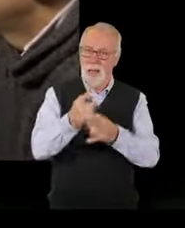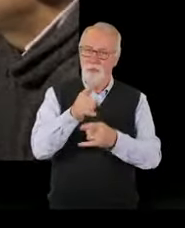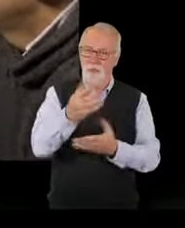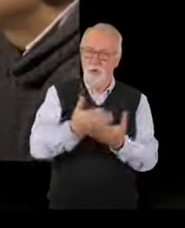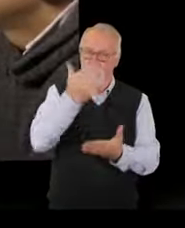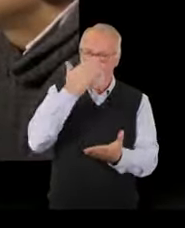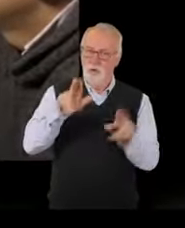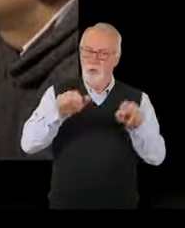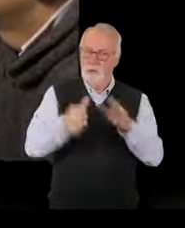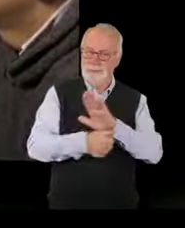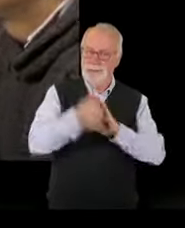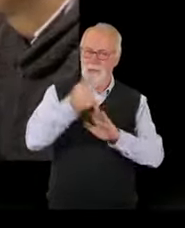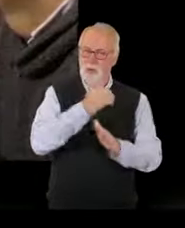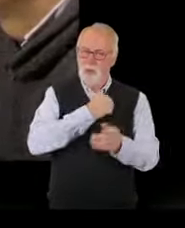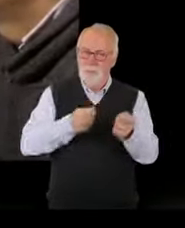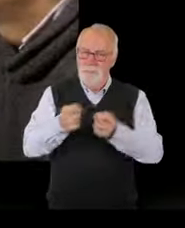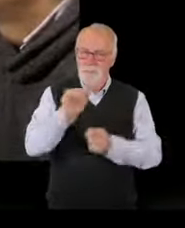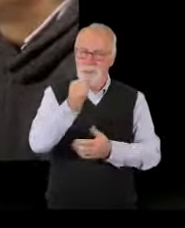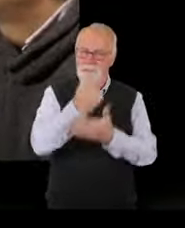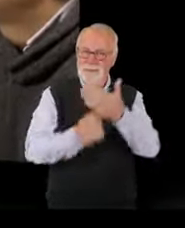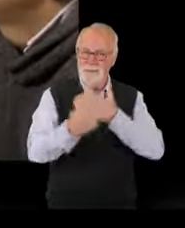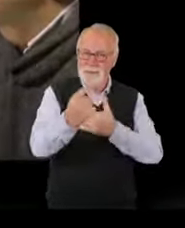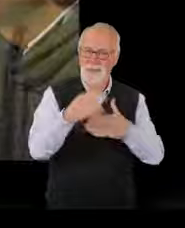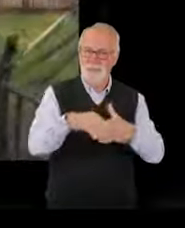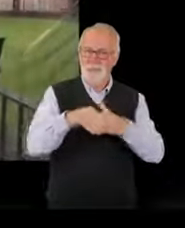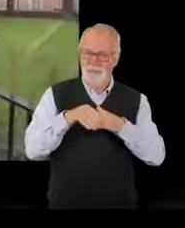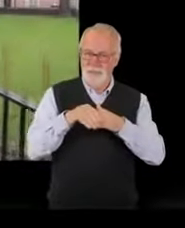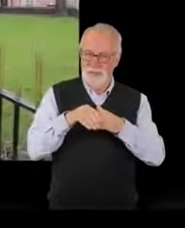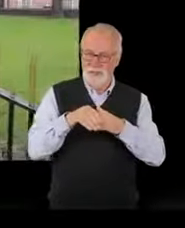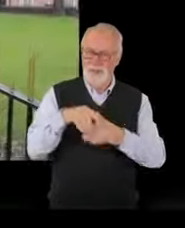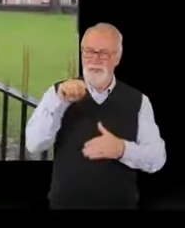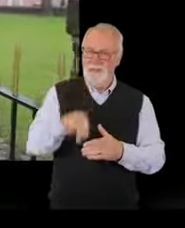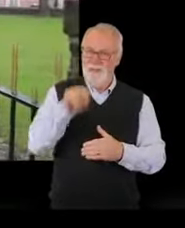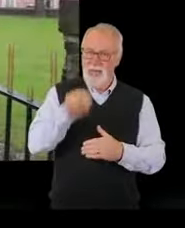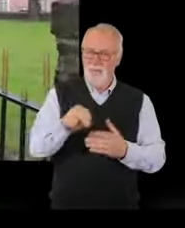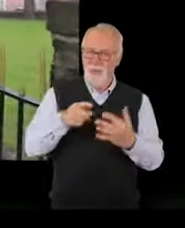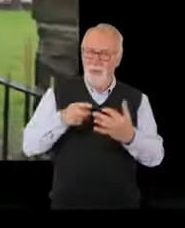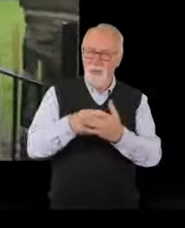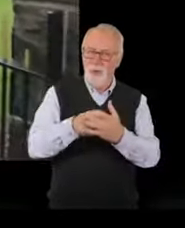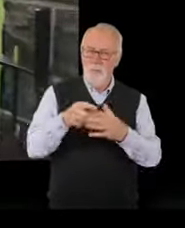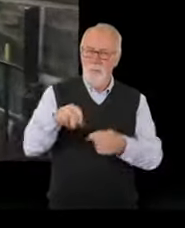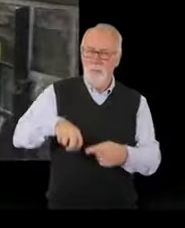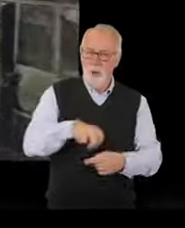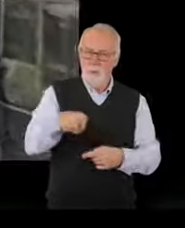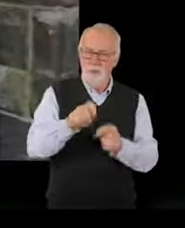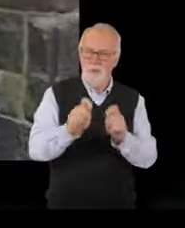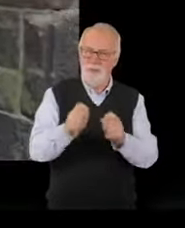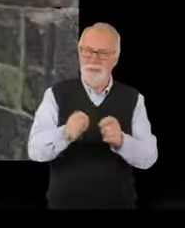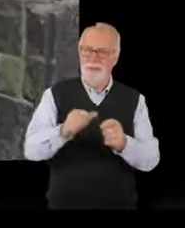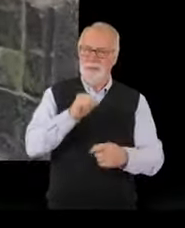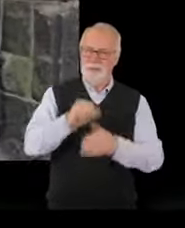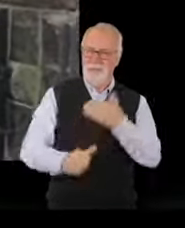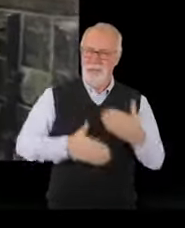you learn new skills to maintain your independence and safety. This can be through mobility training, daily living skills